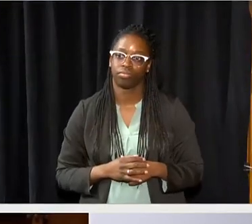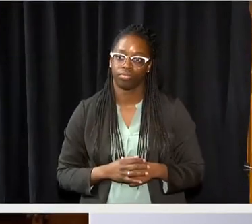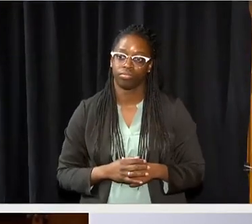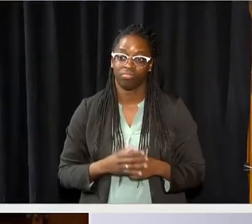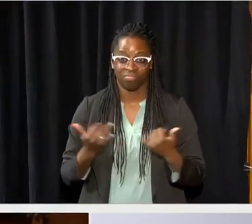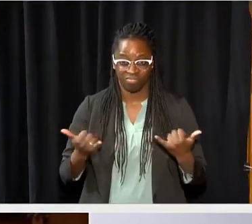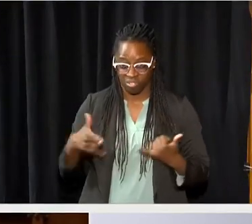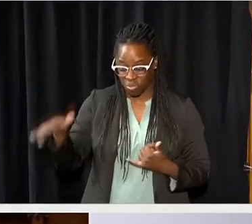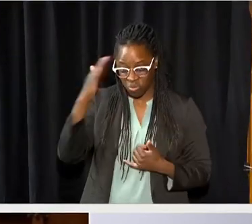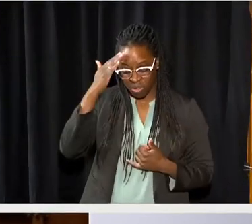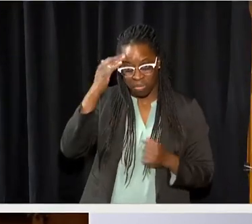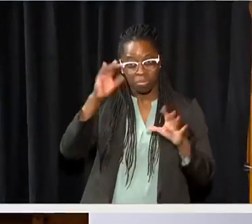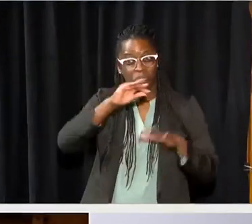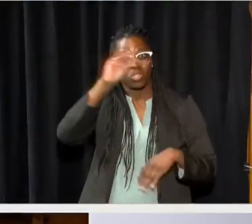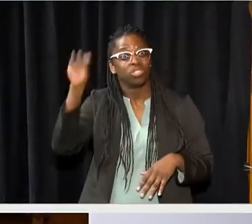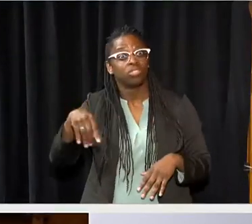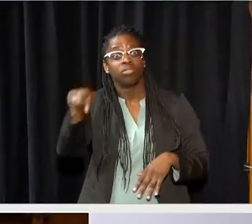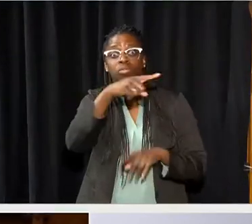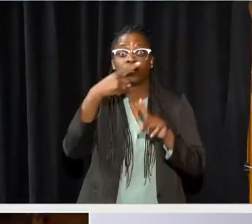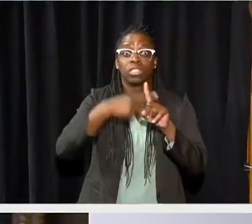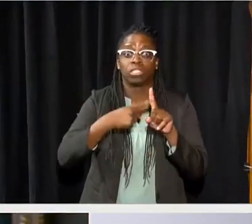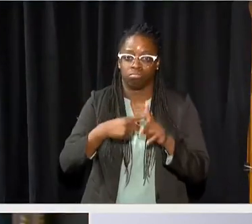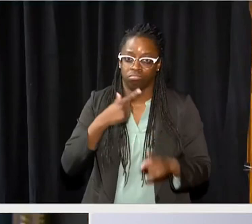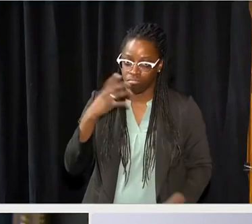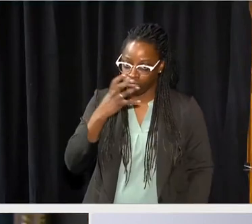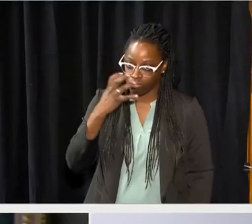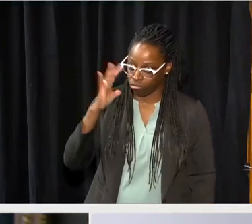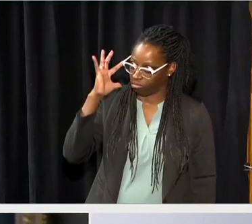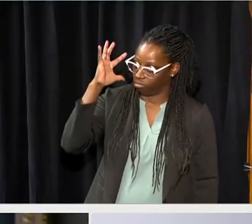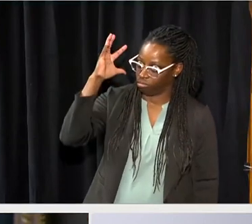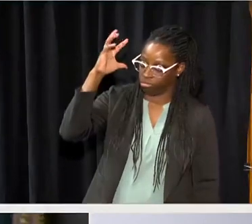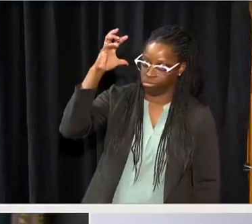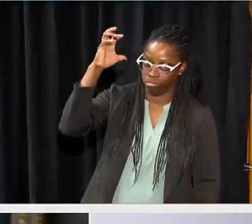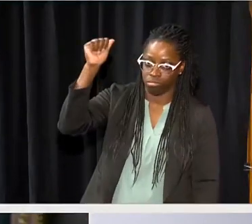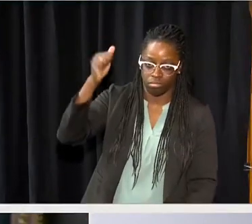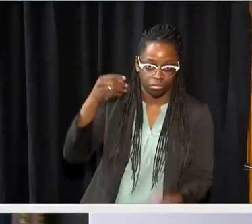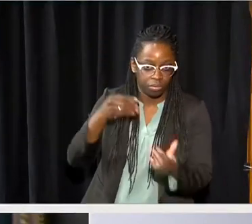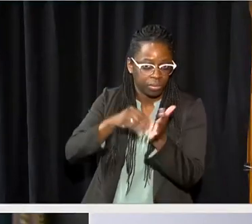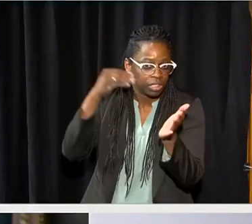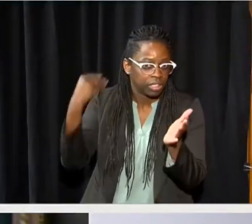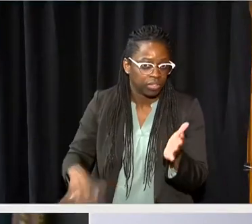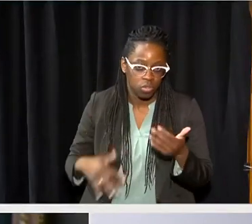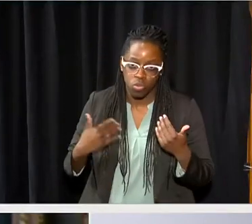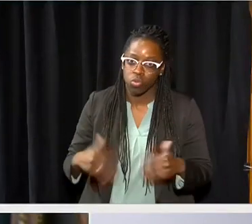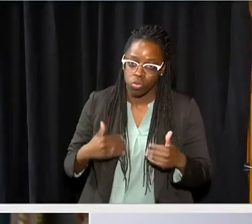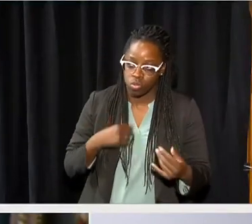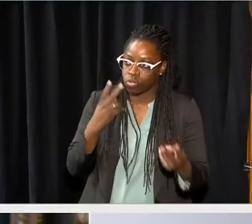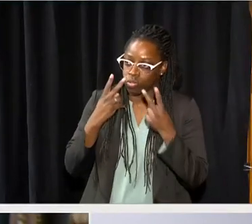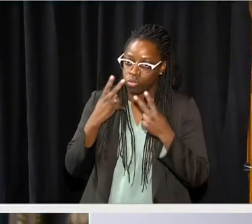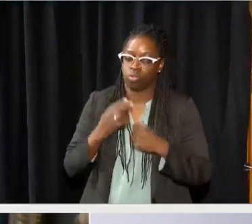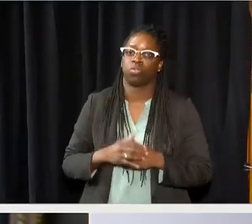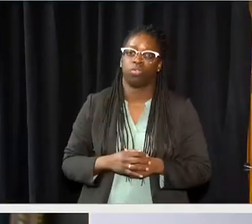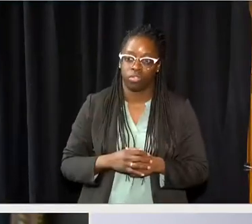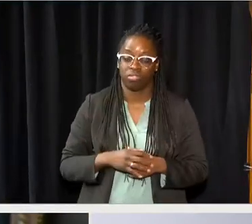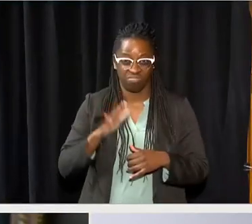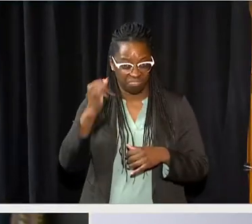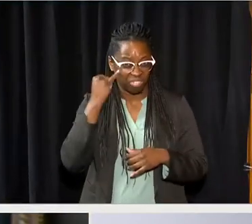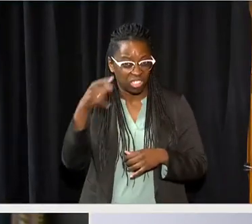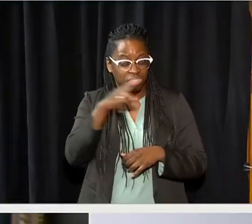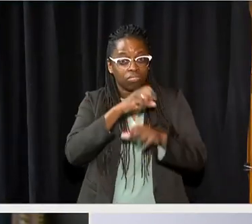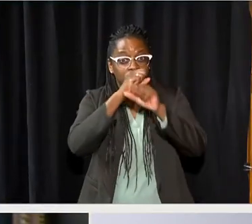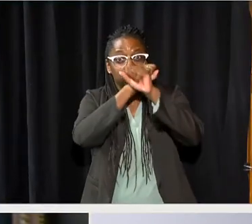You know the numbers. Rents and prices are high. And here's what it looks like at a kitchen